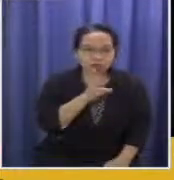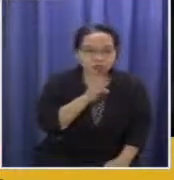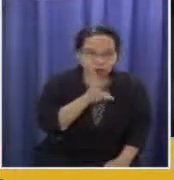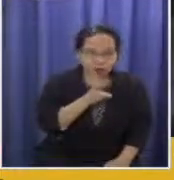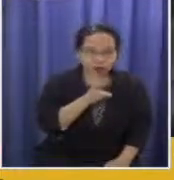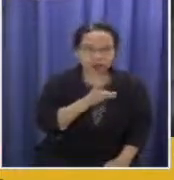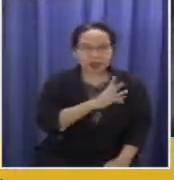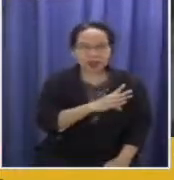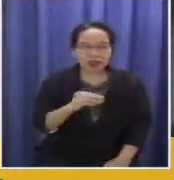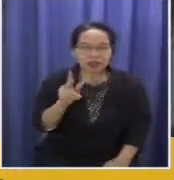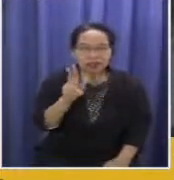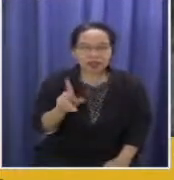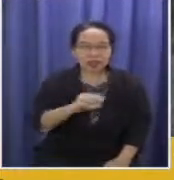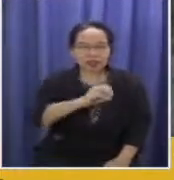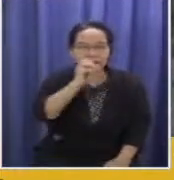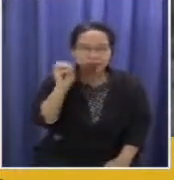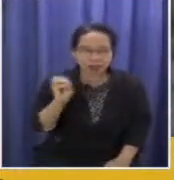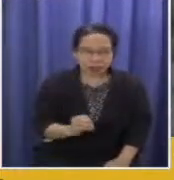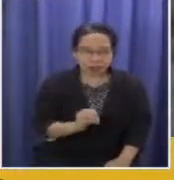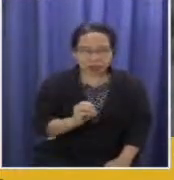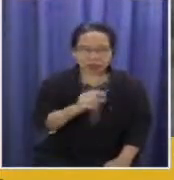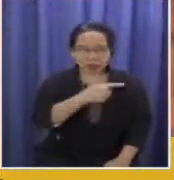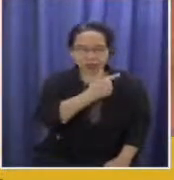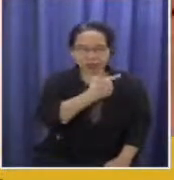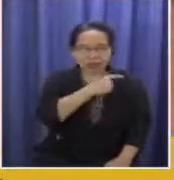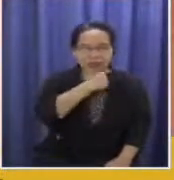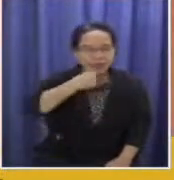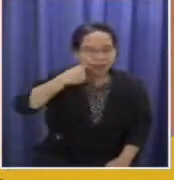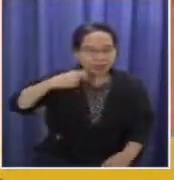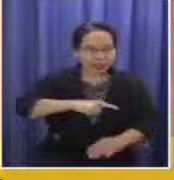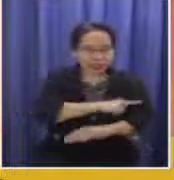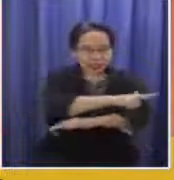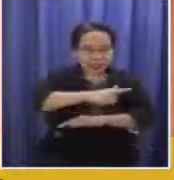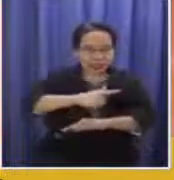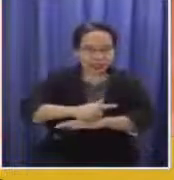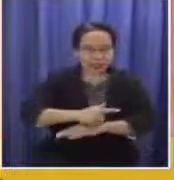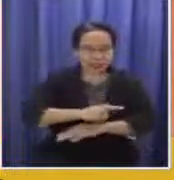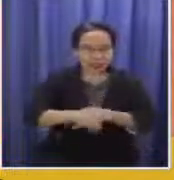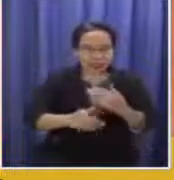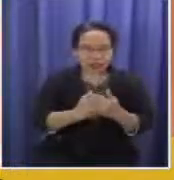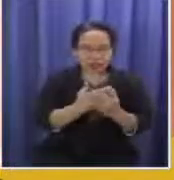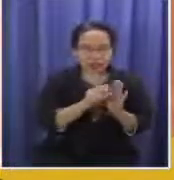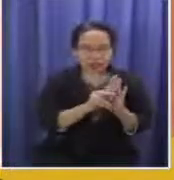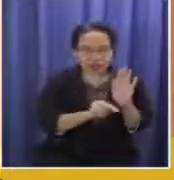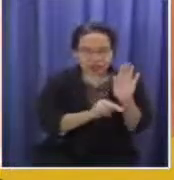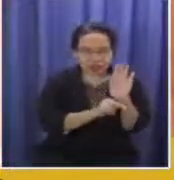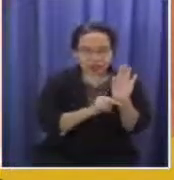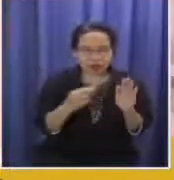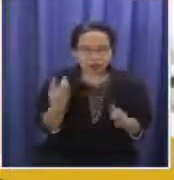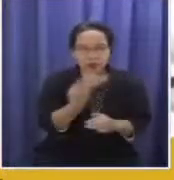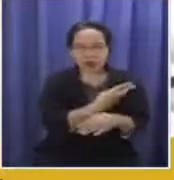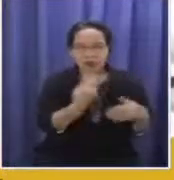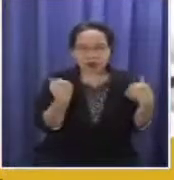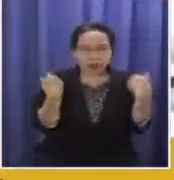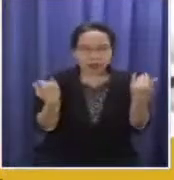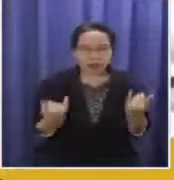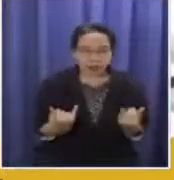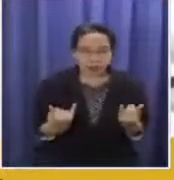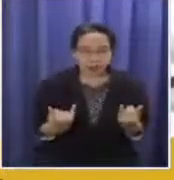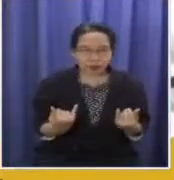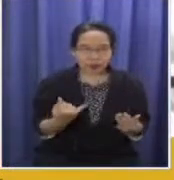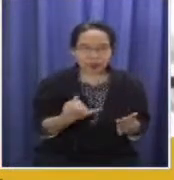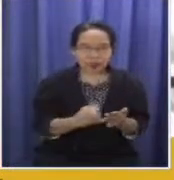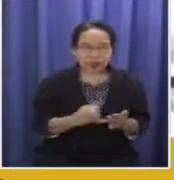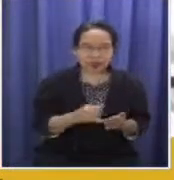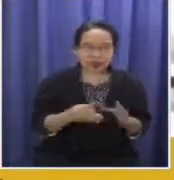water and 3% of dry land of all the continents that we have now. It